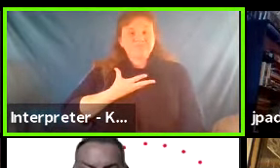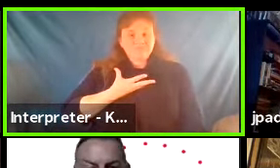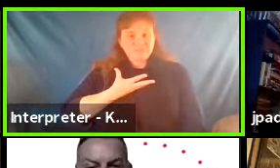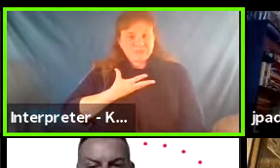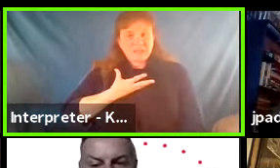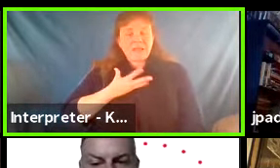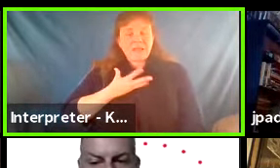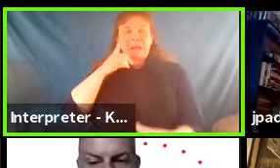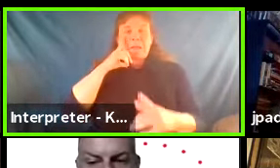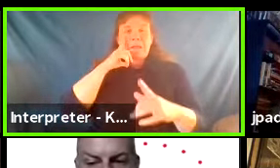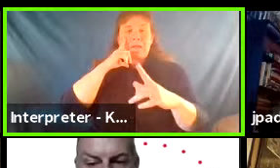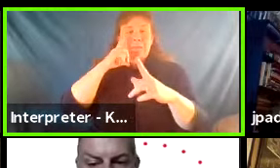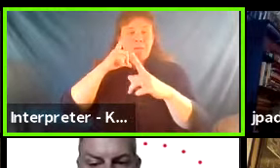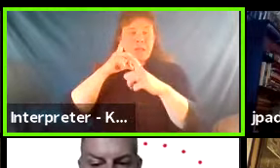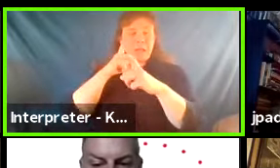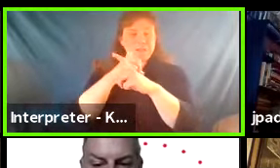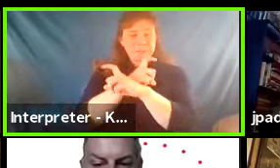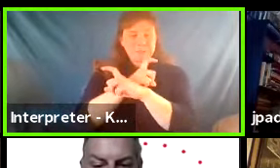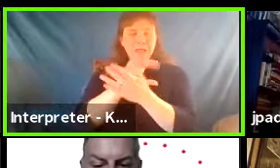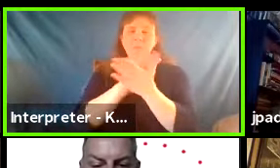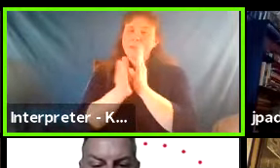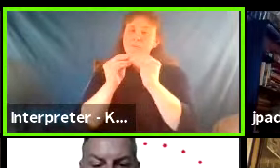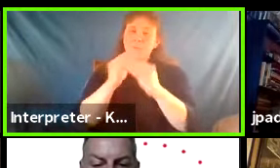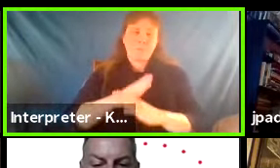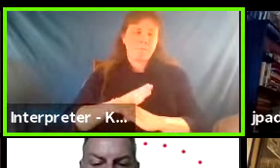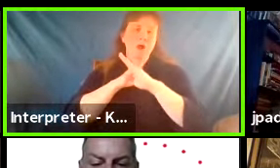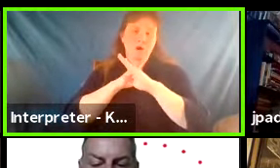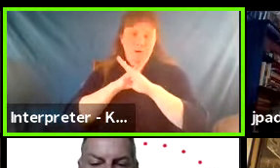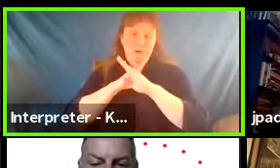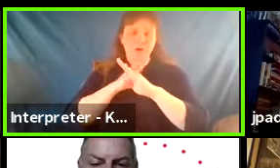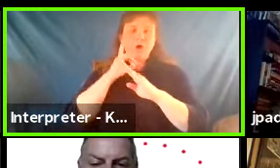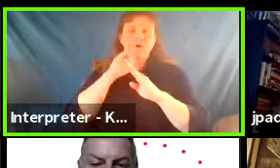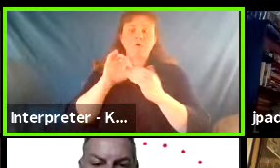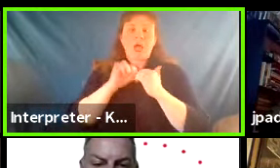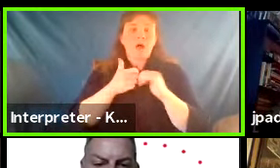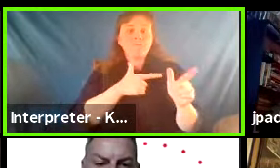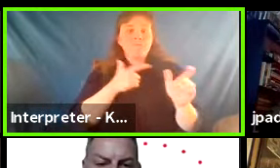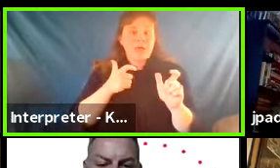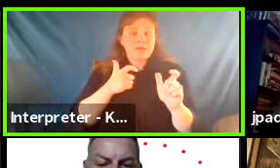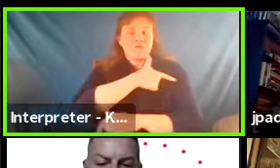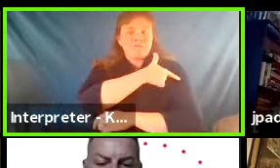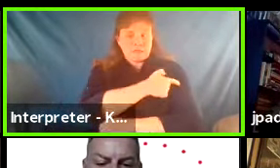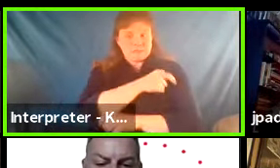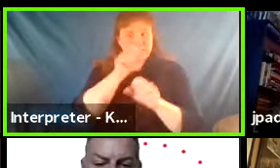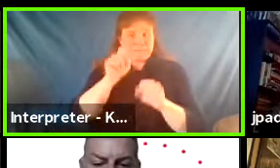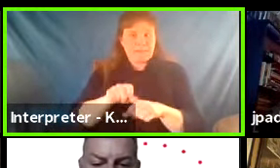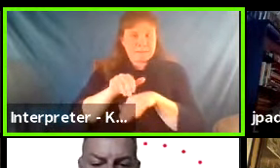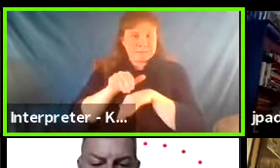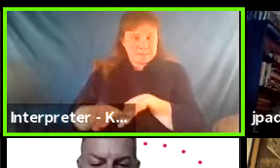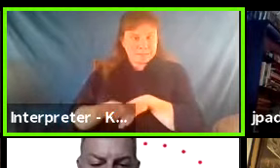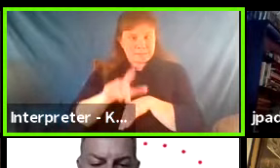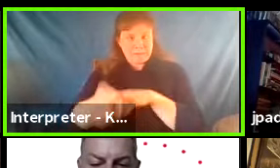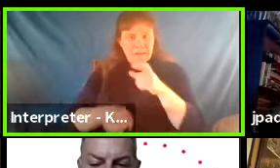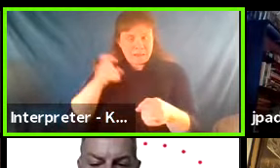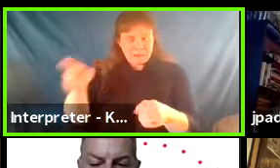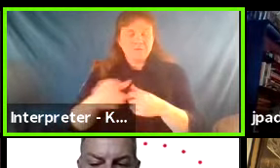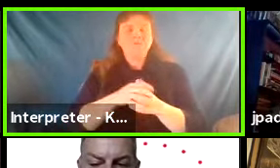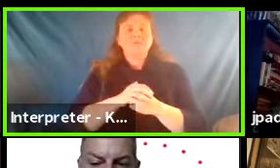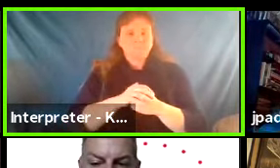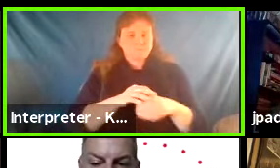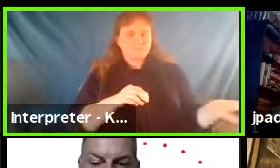a barrier to the speed at which we are getting the vaccine out, right? And so there is an extent to